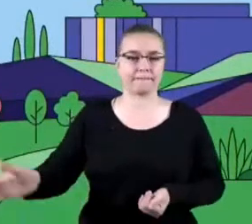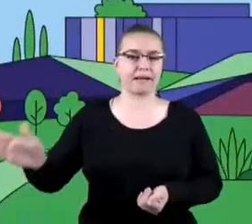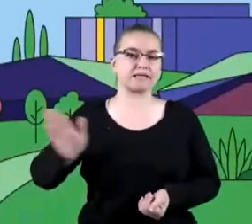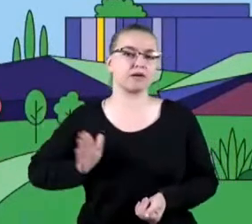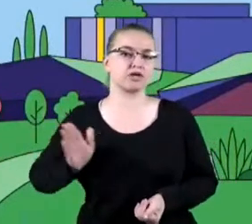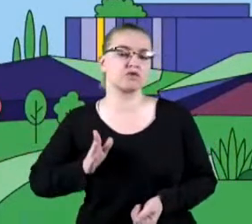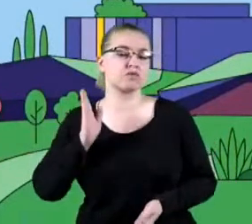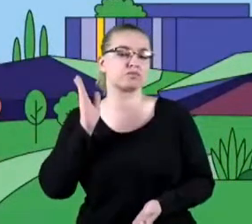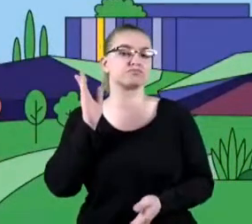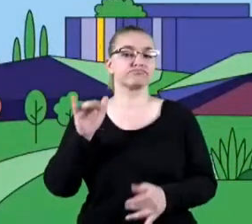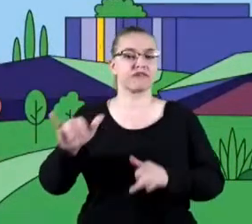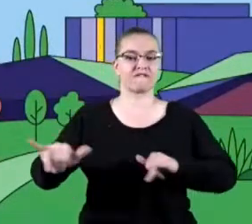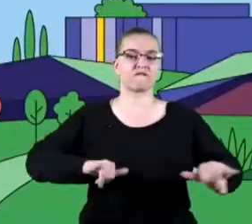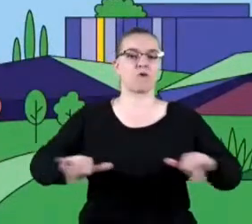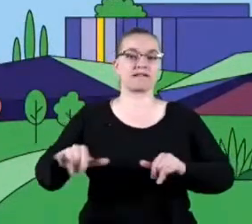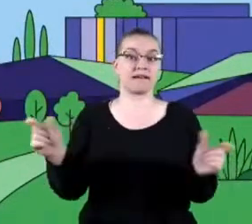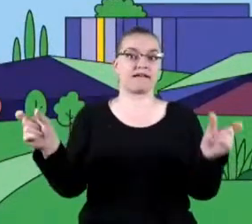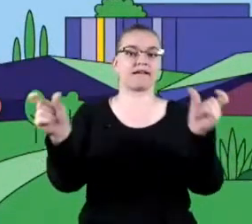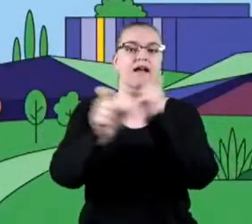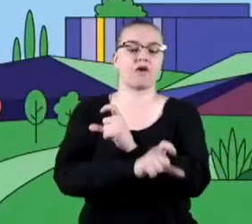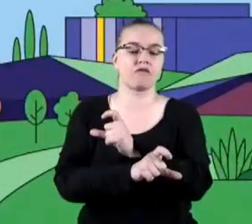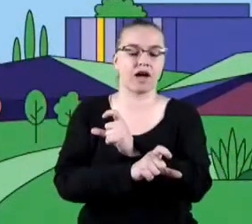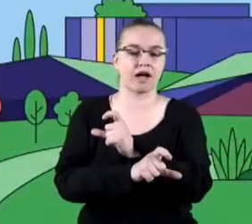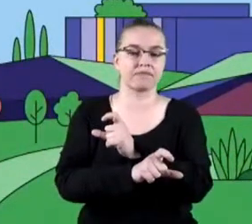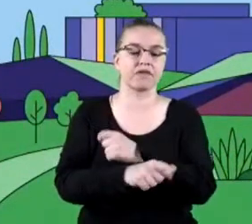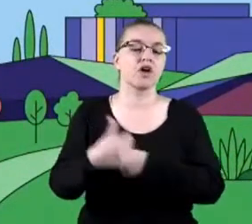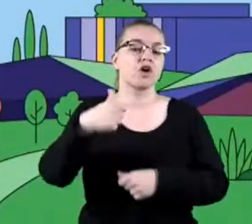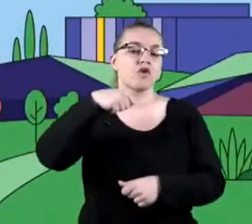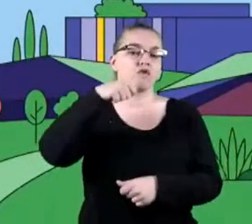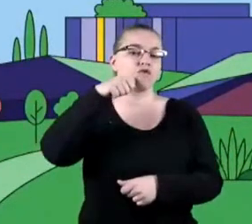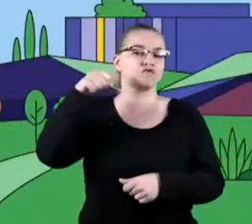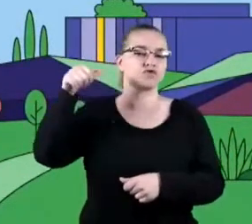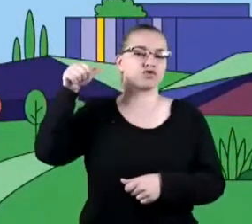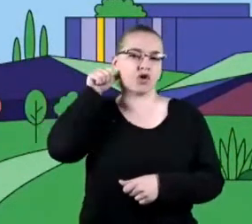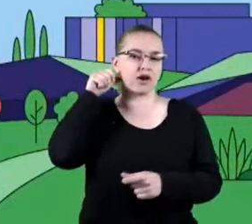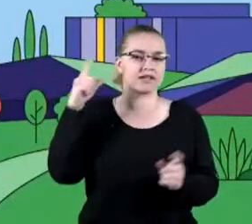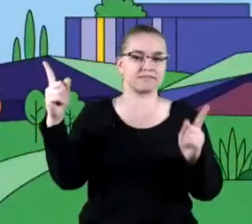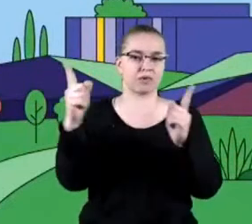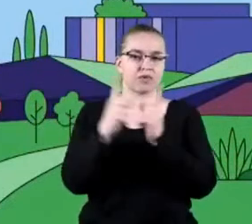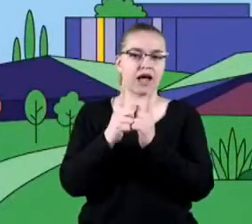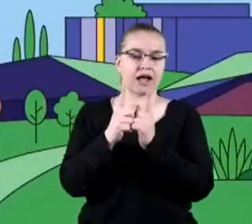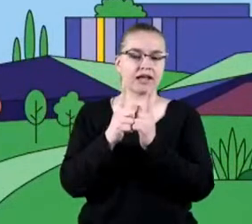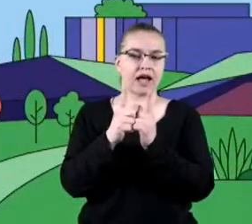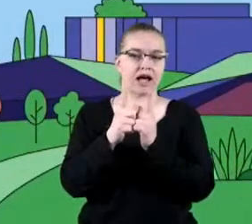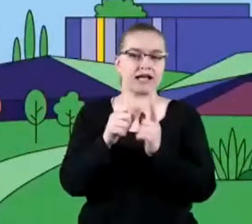the Assembly of Local Governments, we talked about multilateral and multi-level